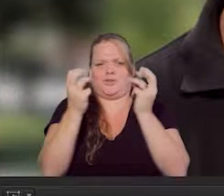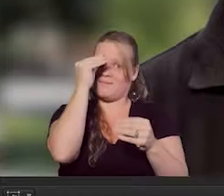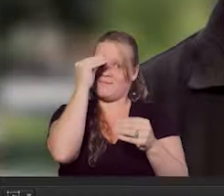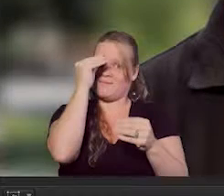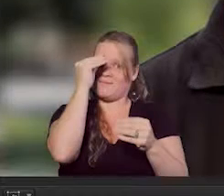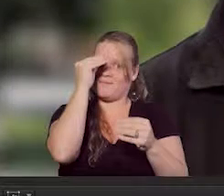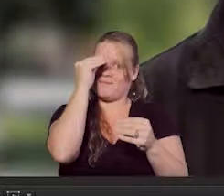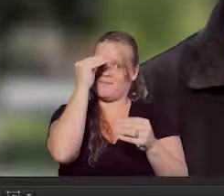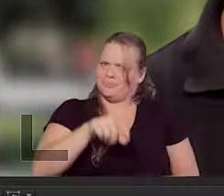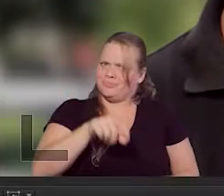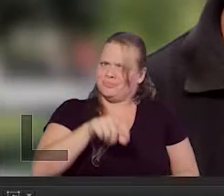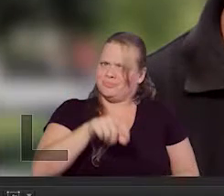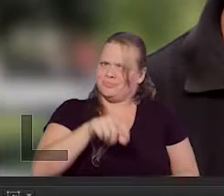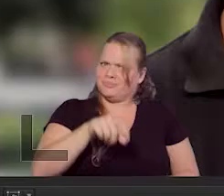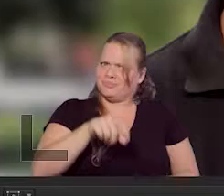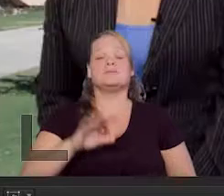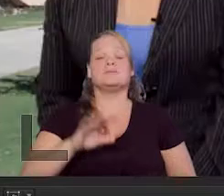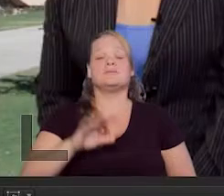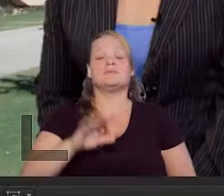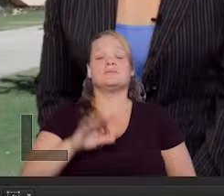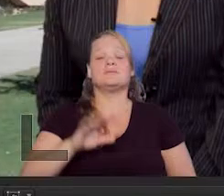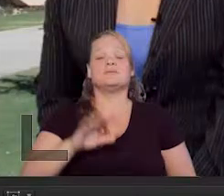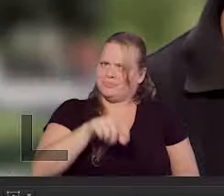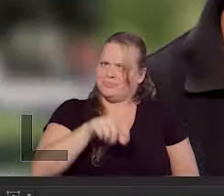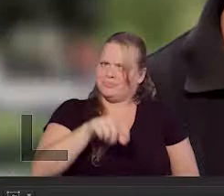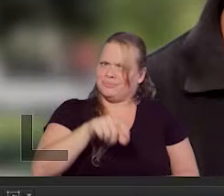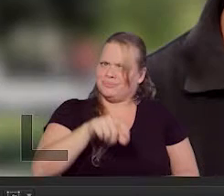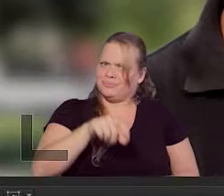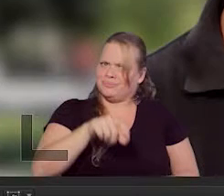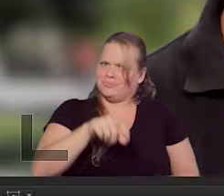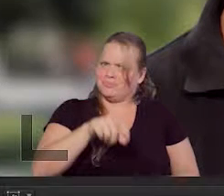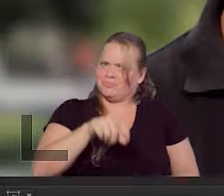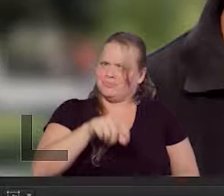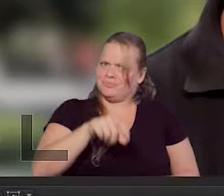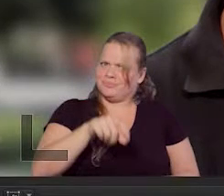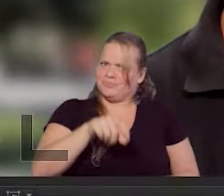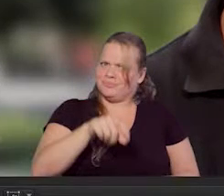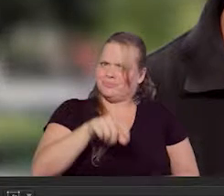and drop it right on top of it. I'm going to delete the back one